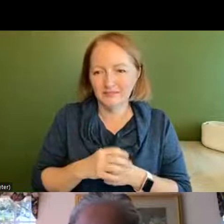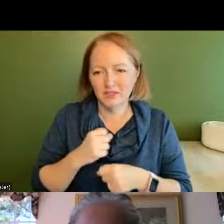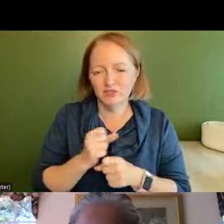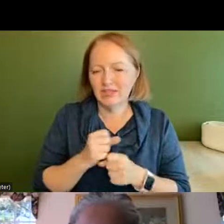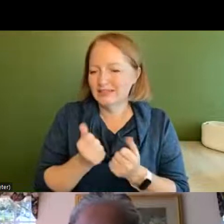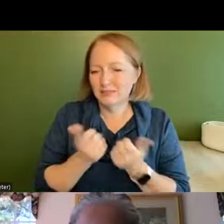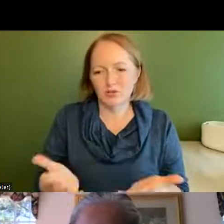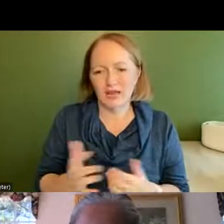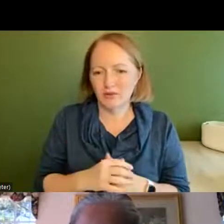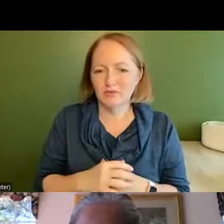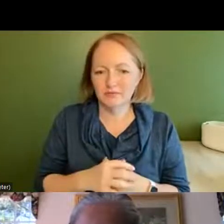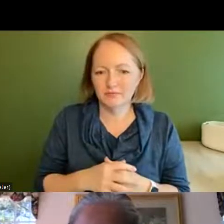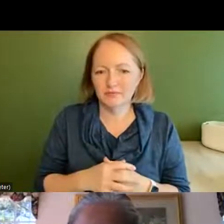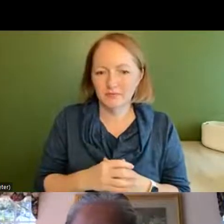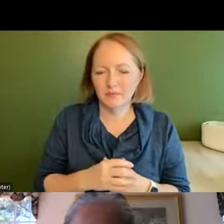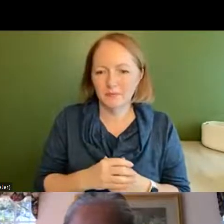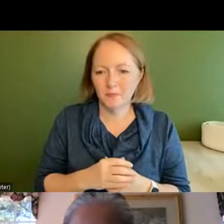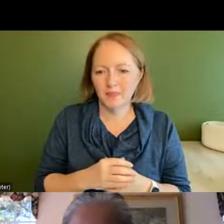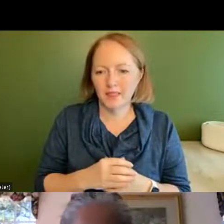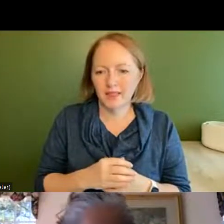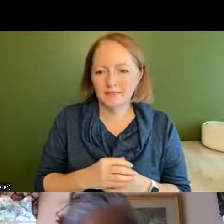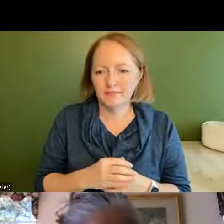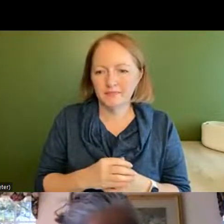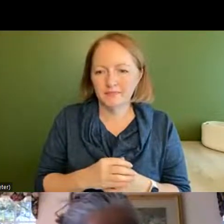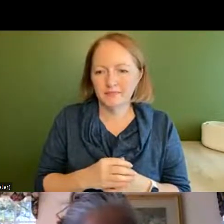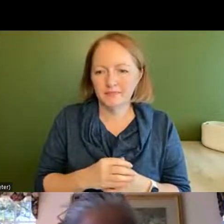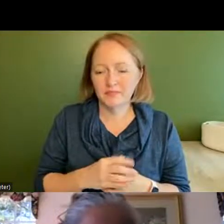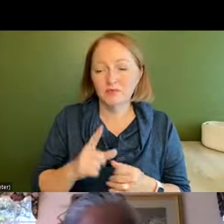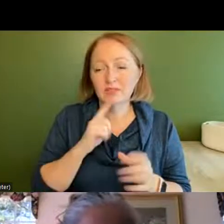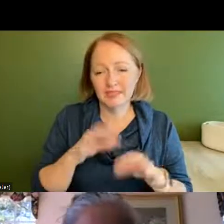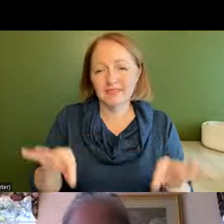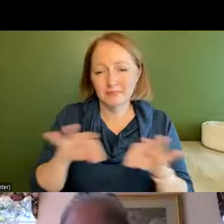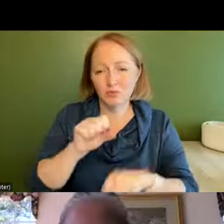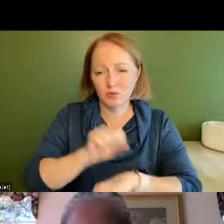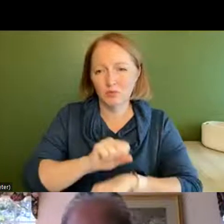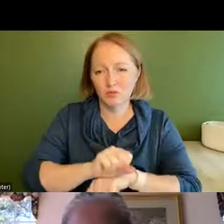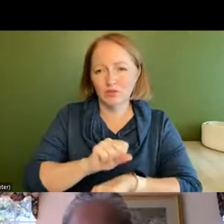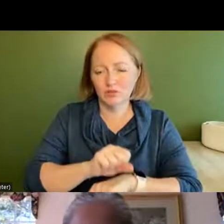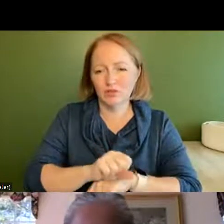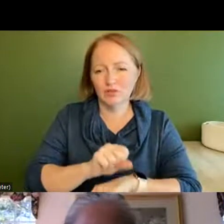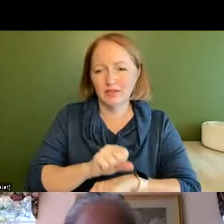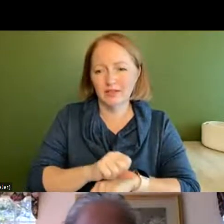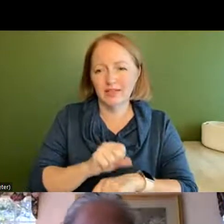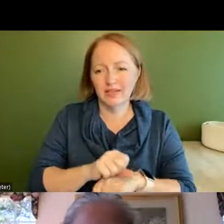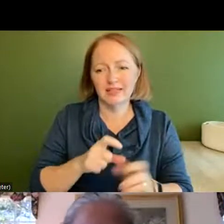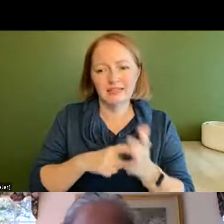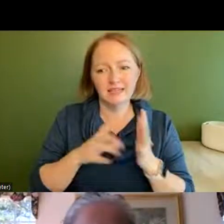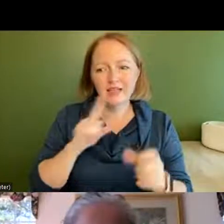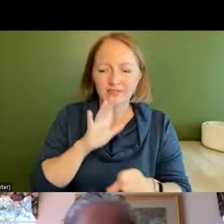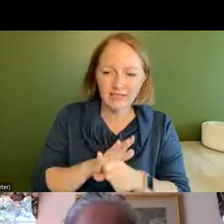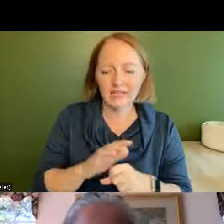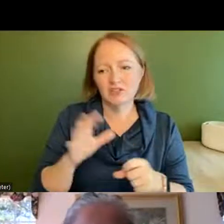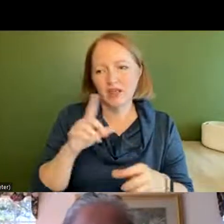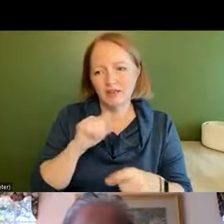burnout. And you start. This is very important work, and it takes a lot of dedication, takes a lot of